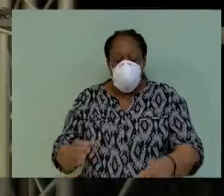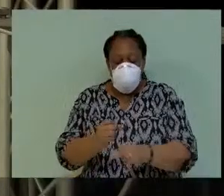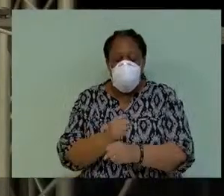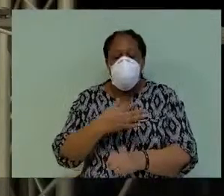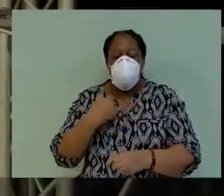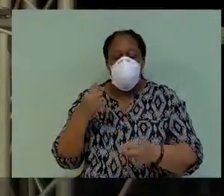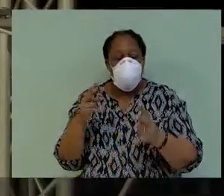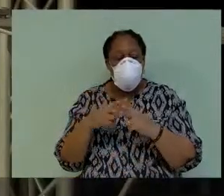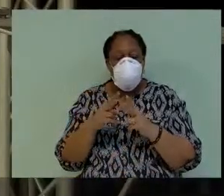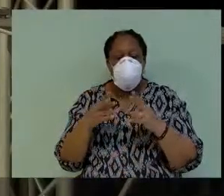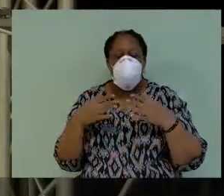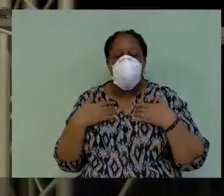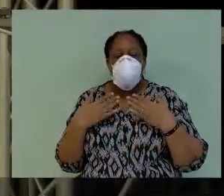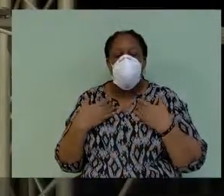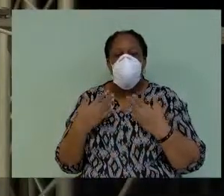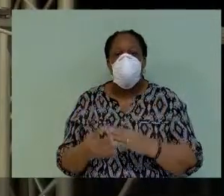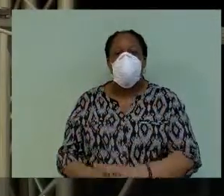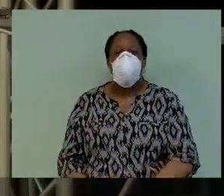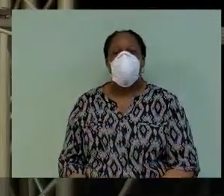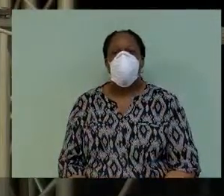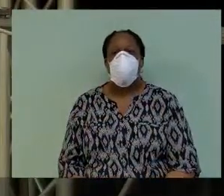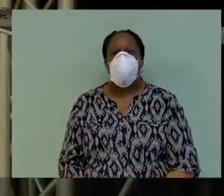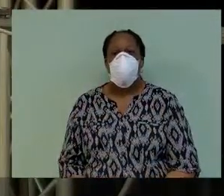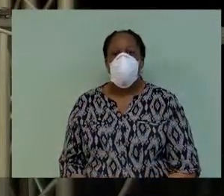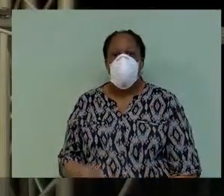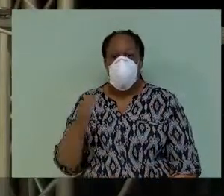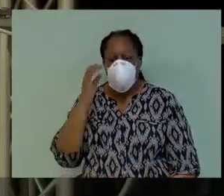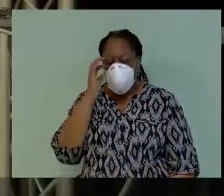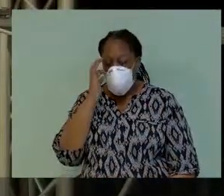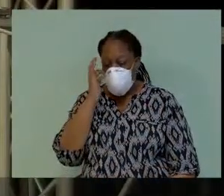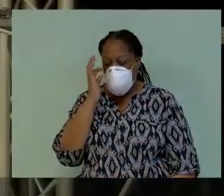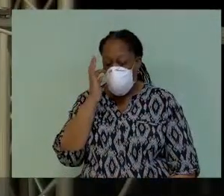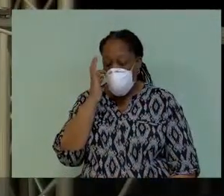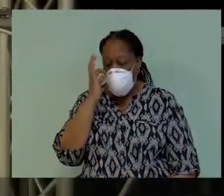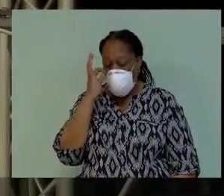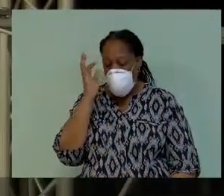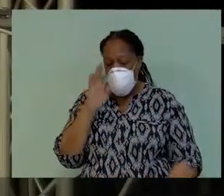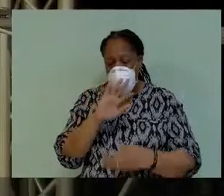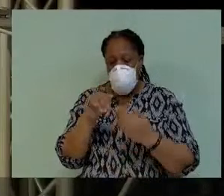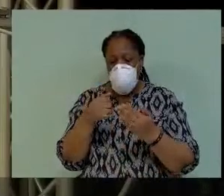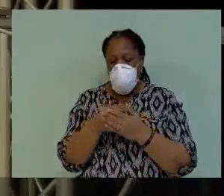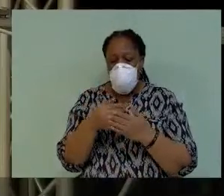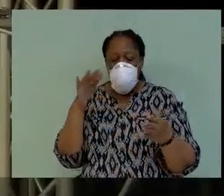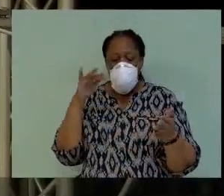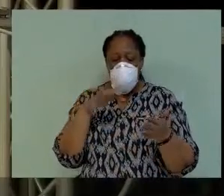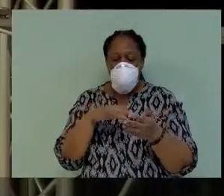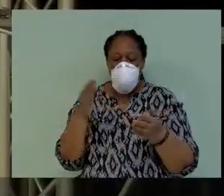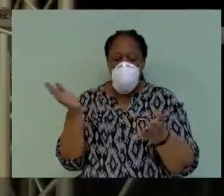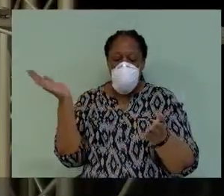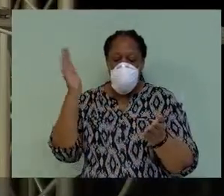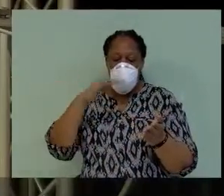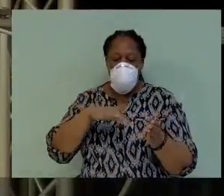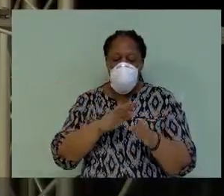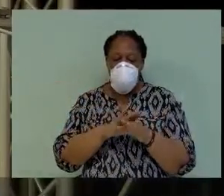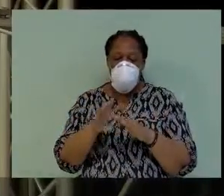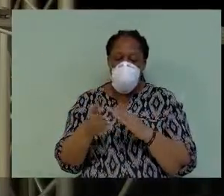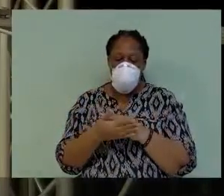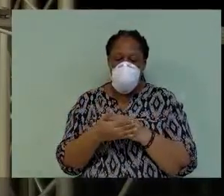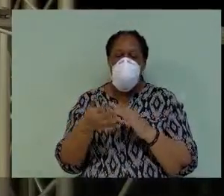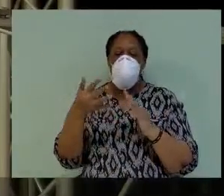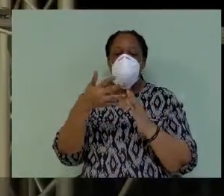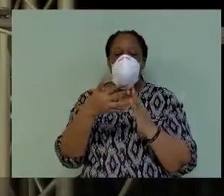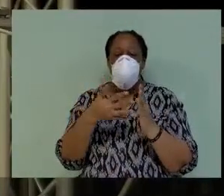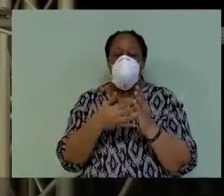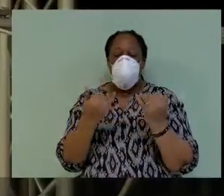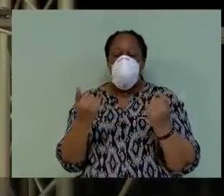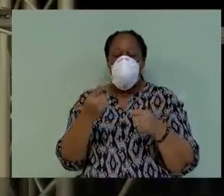Today, while on the topic of the students who would have returned from Jamaica who are in quarantine, they were tested